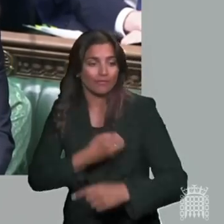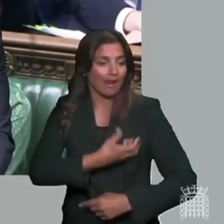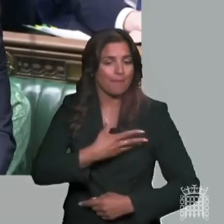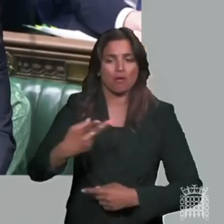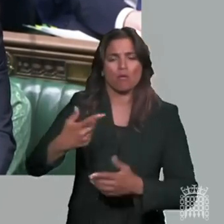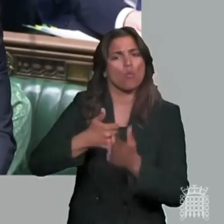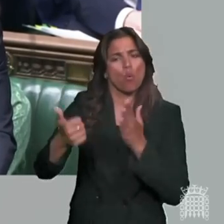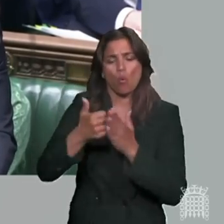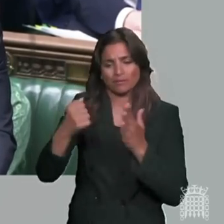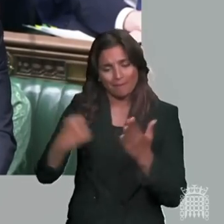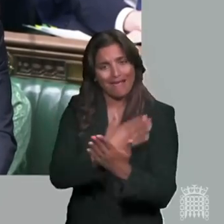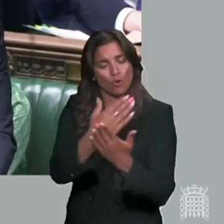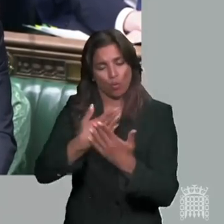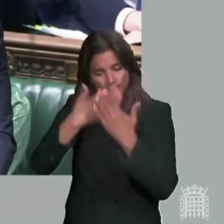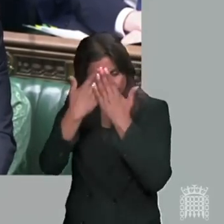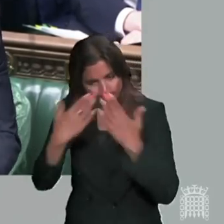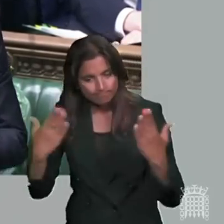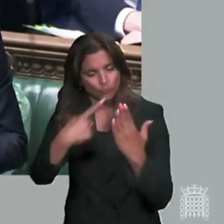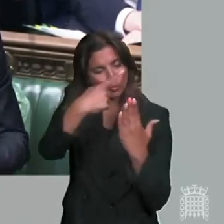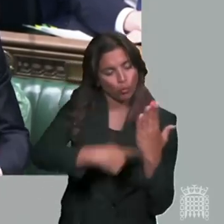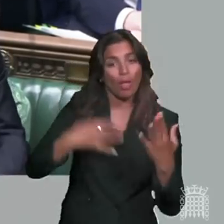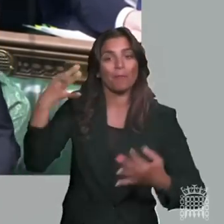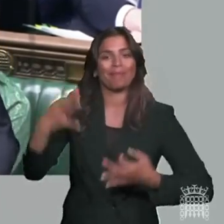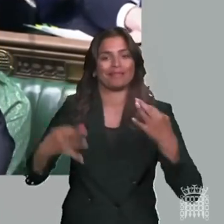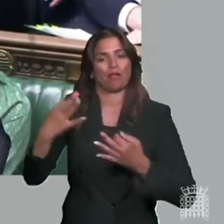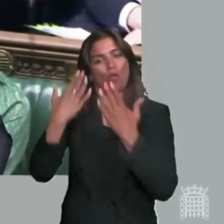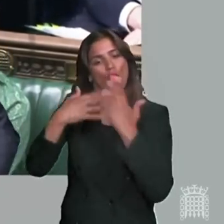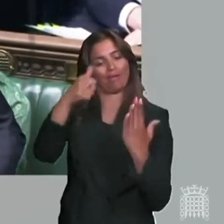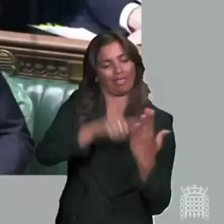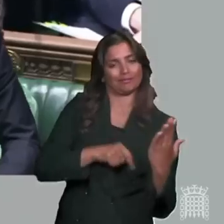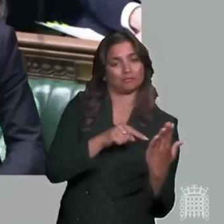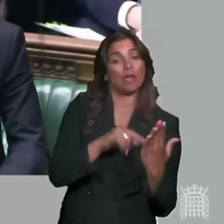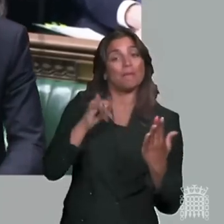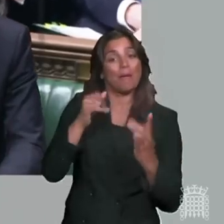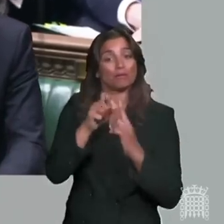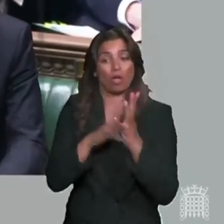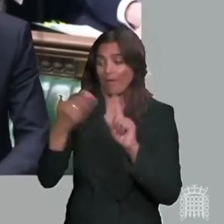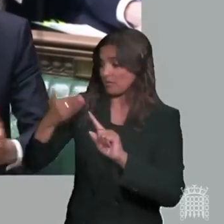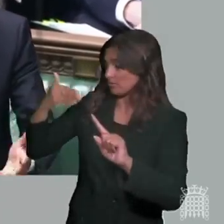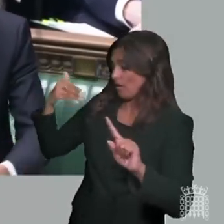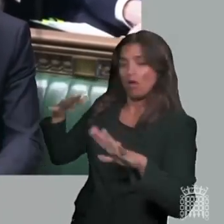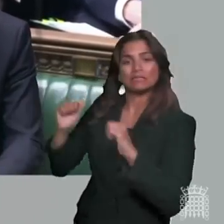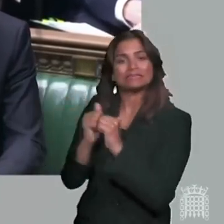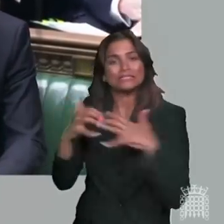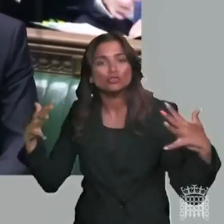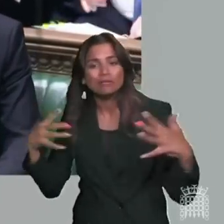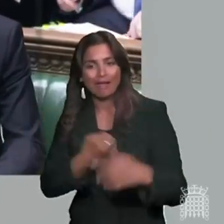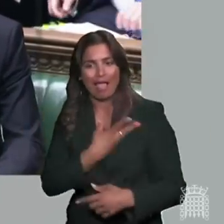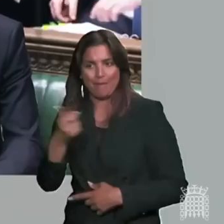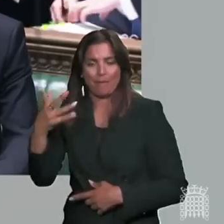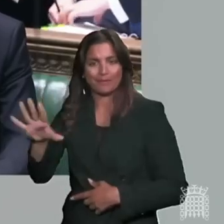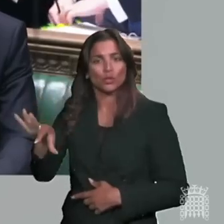of non-interference on political honours. My predecessors may not have agreed with Labour's choices of Tom Watson or